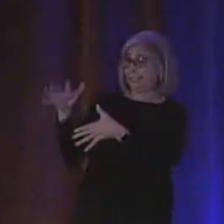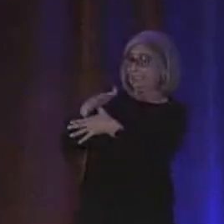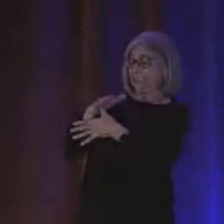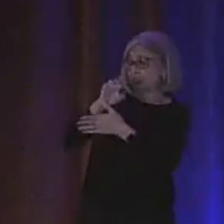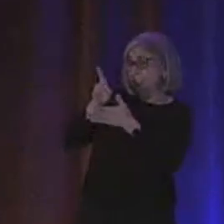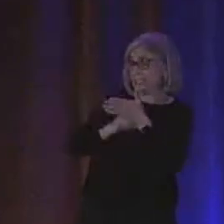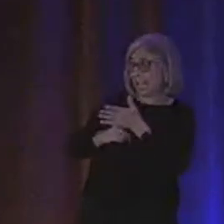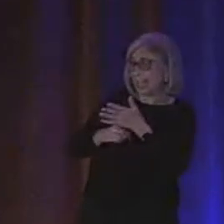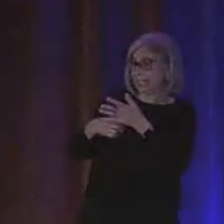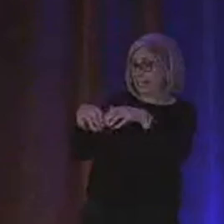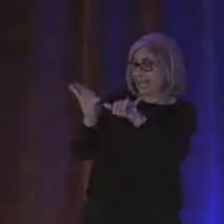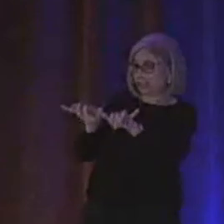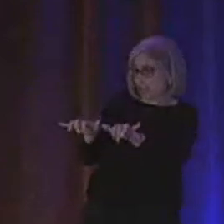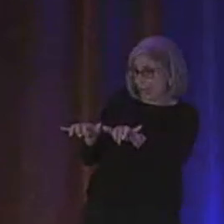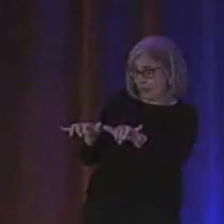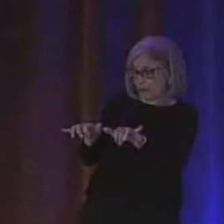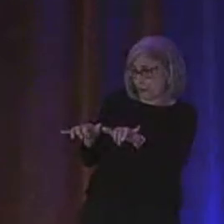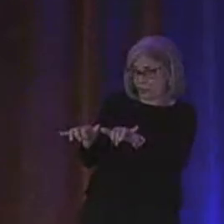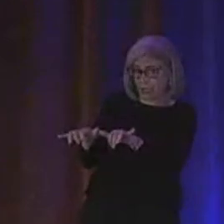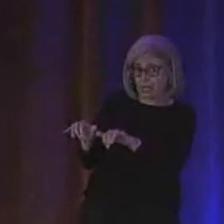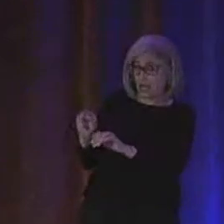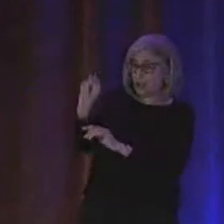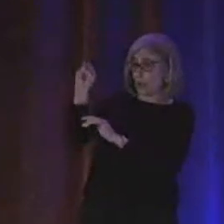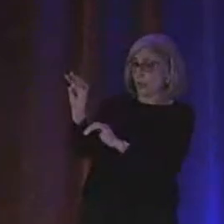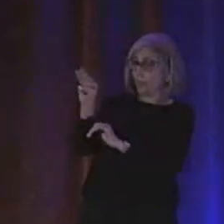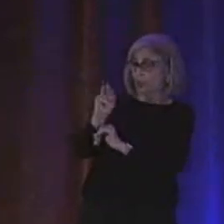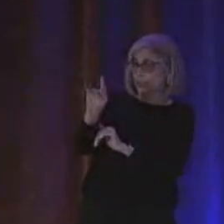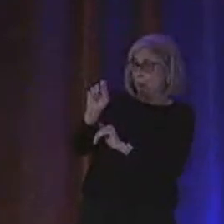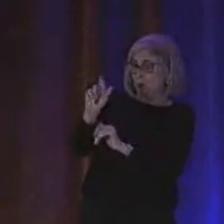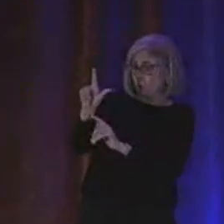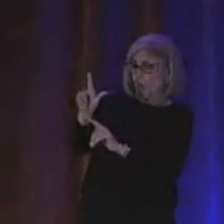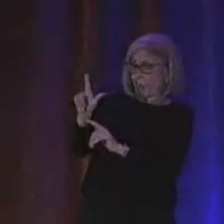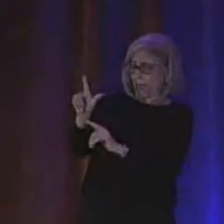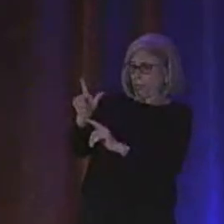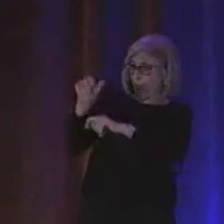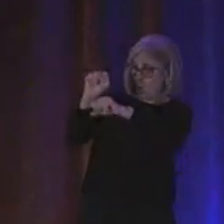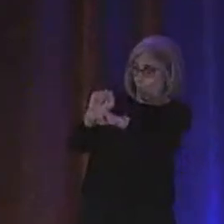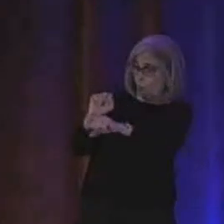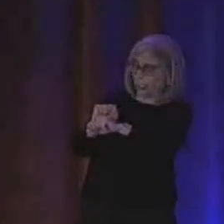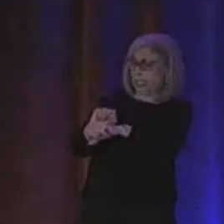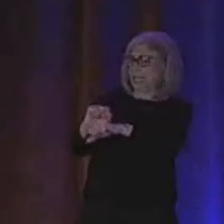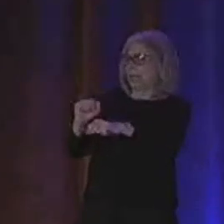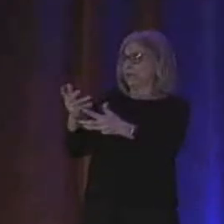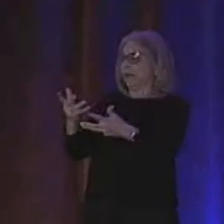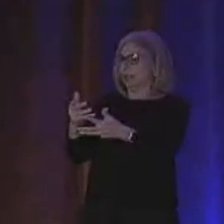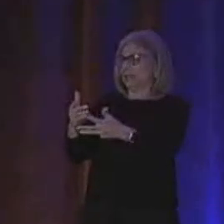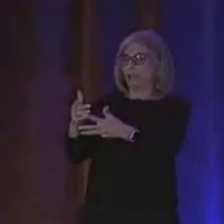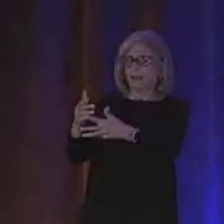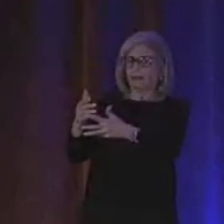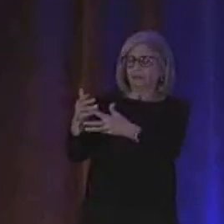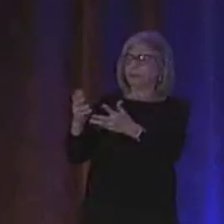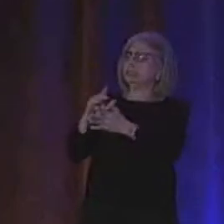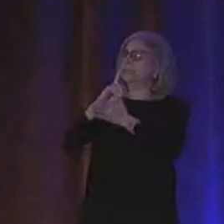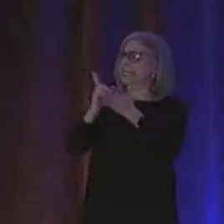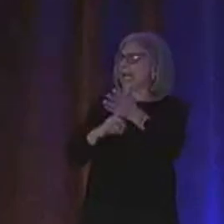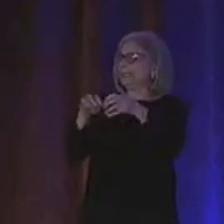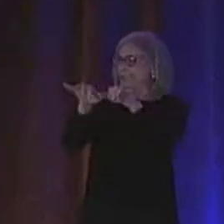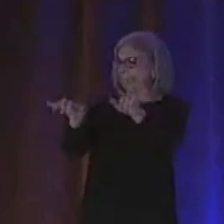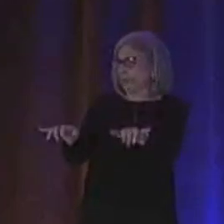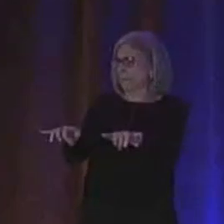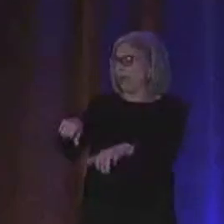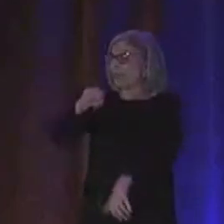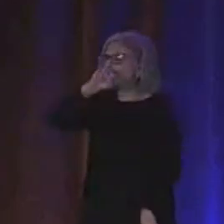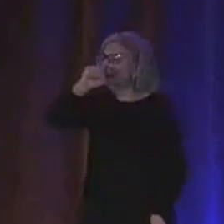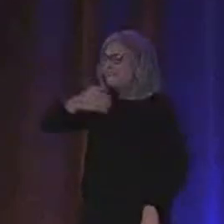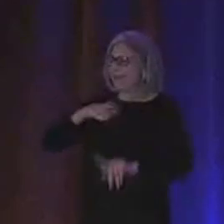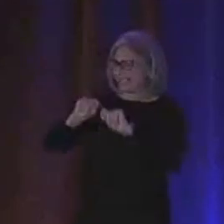systems engineer at Northwestern Mutual, working on the Luna design system. I love my